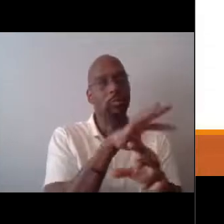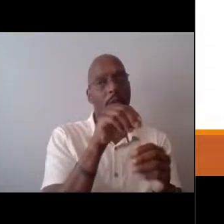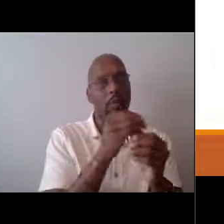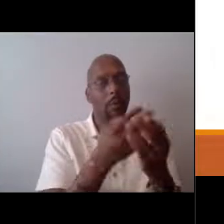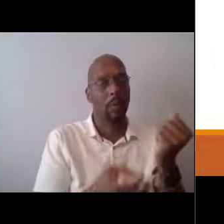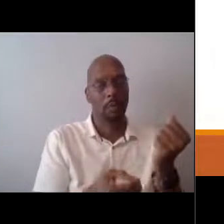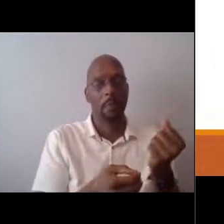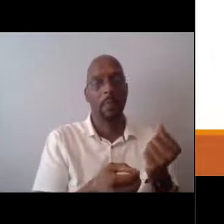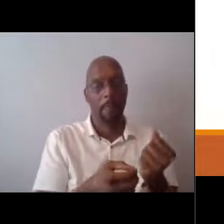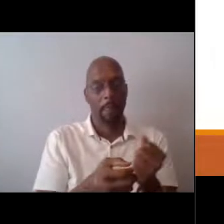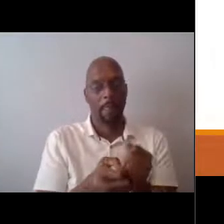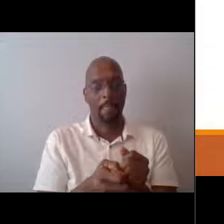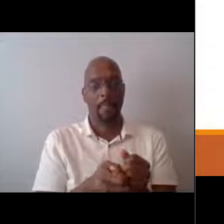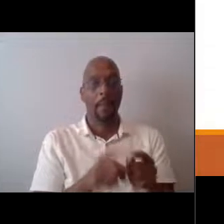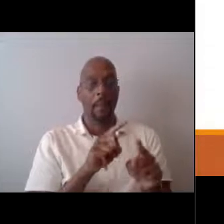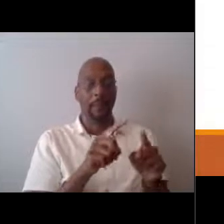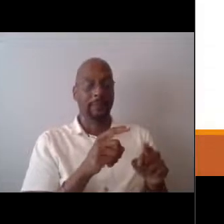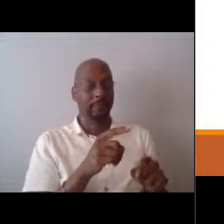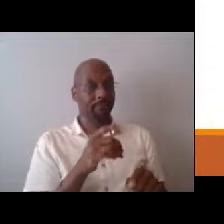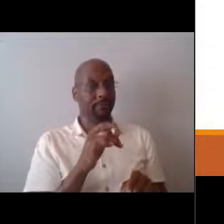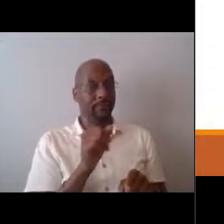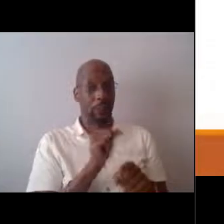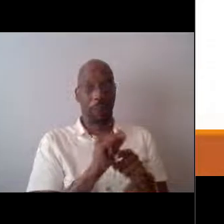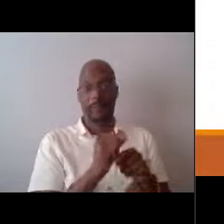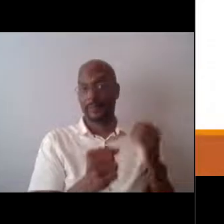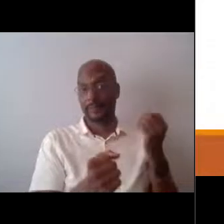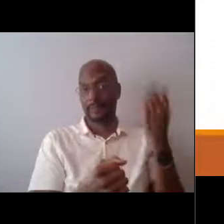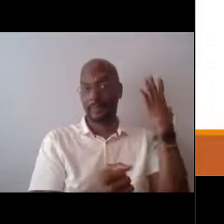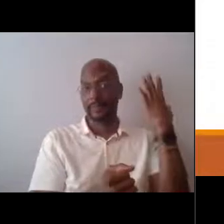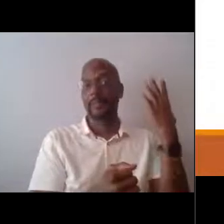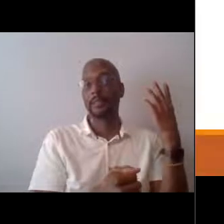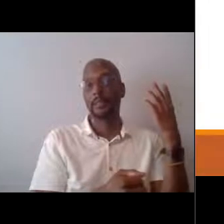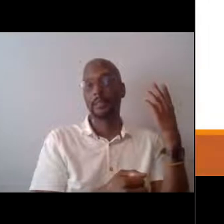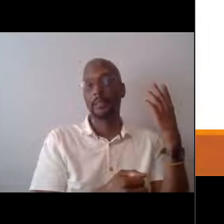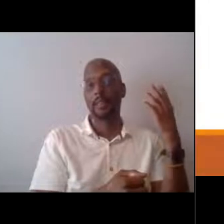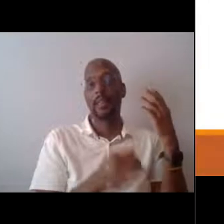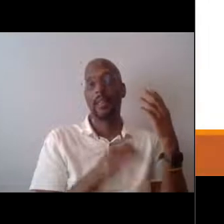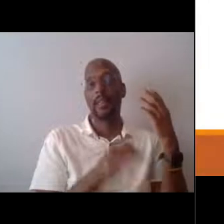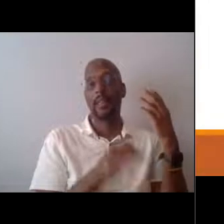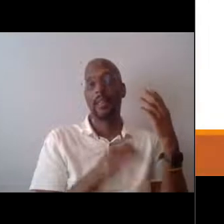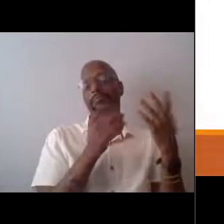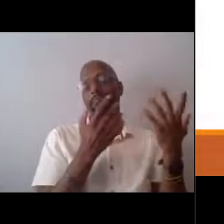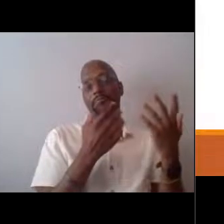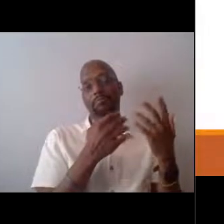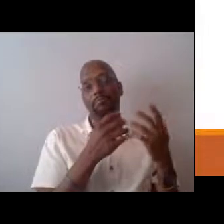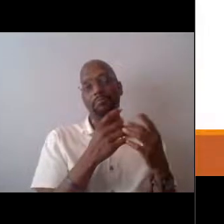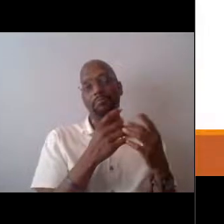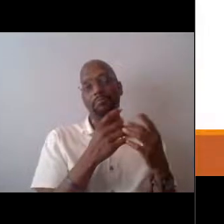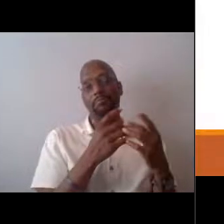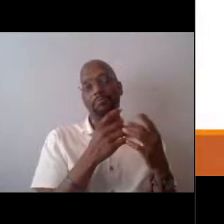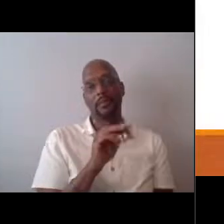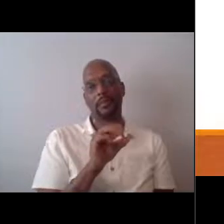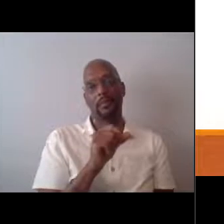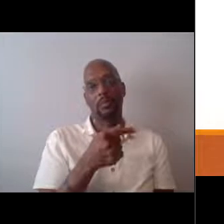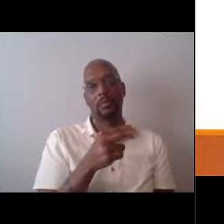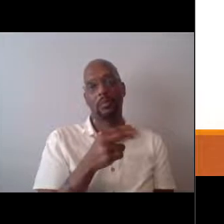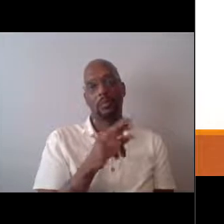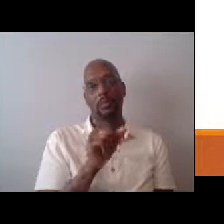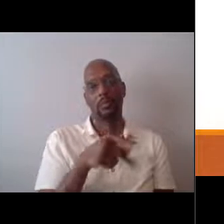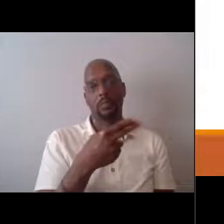like in practice. So here is the demographic overlay utilizing the income and race